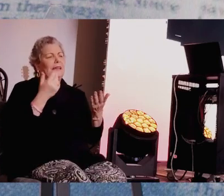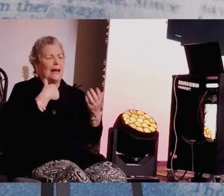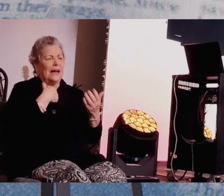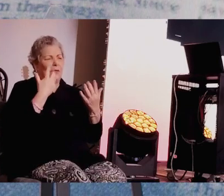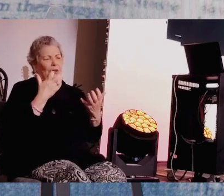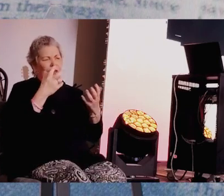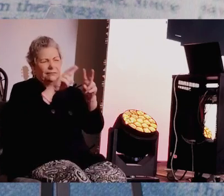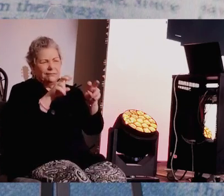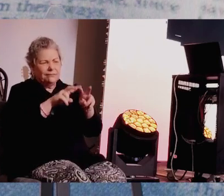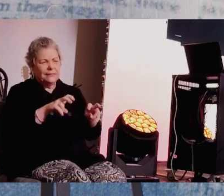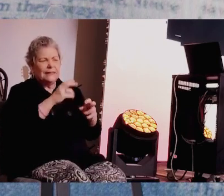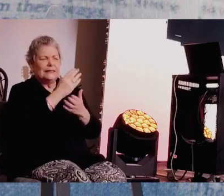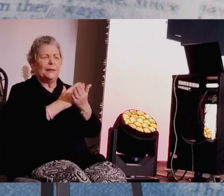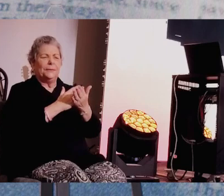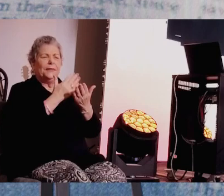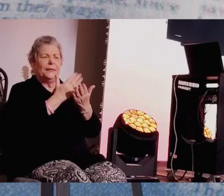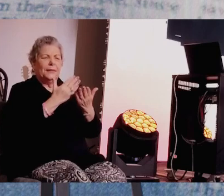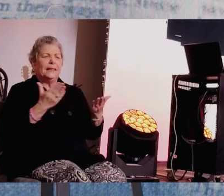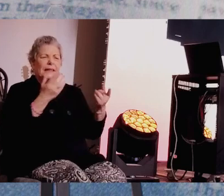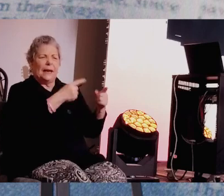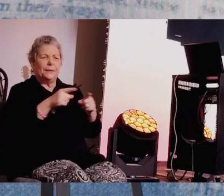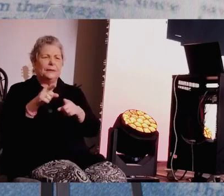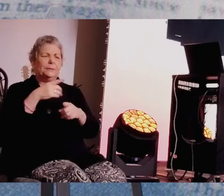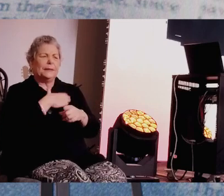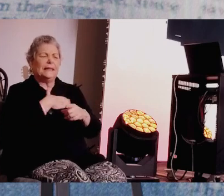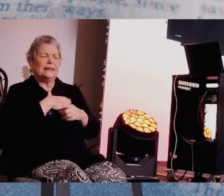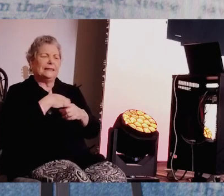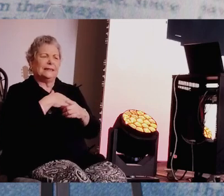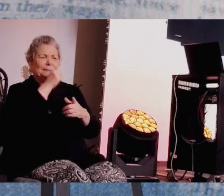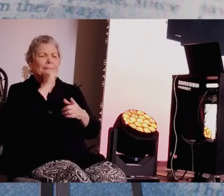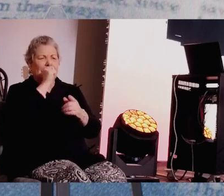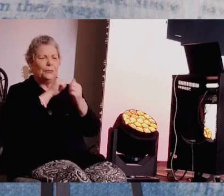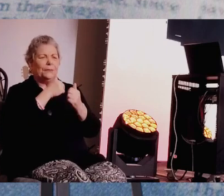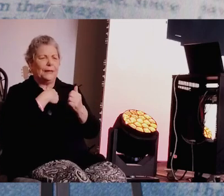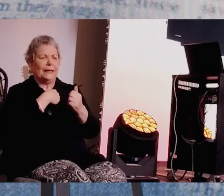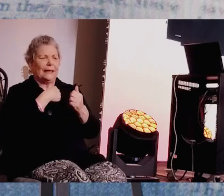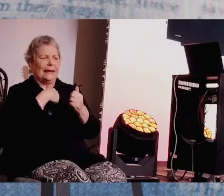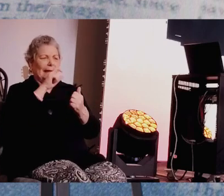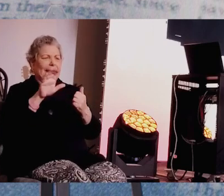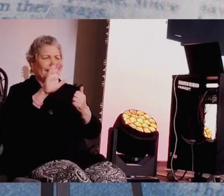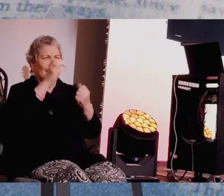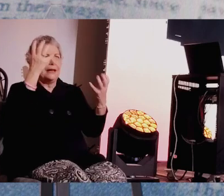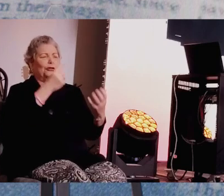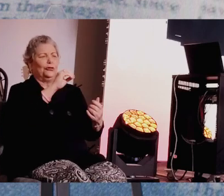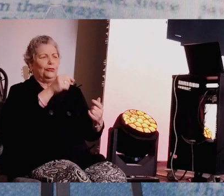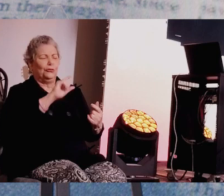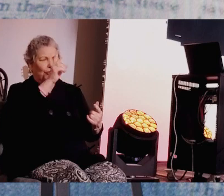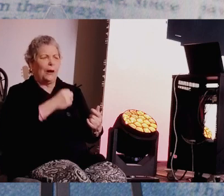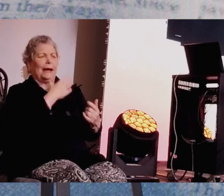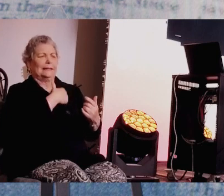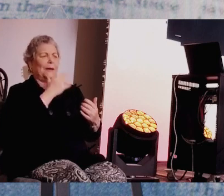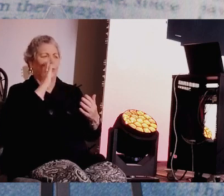want to look at some pitfalls today. Will you bear with me? Because I'm going to need a lot of grace, because we're going to get somewhere. Amen? But I want to go into